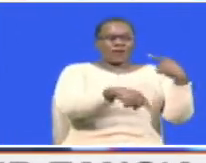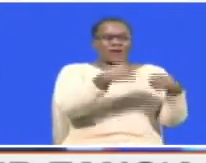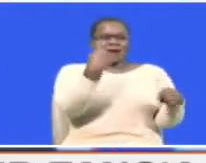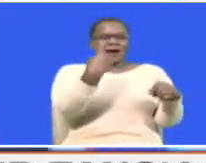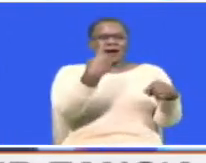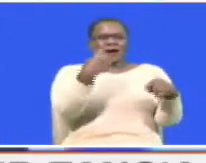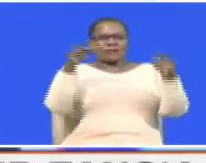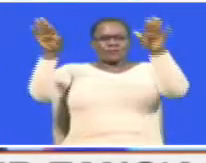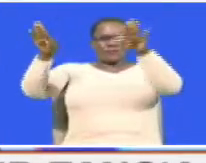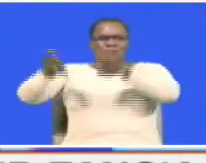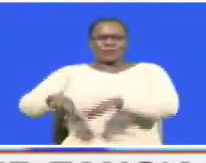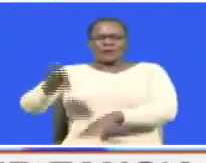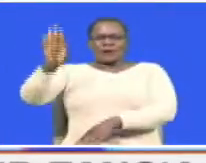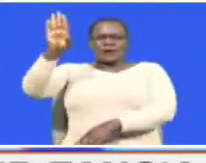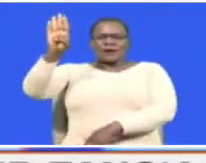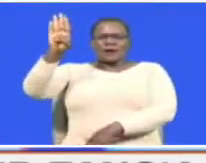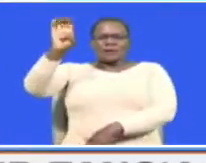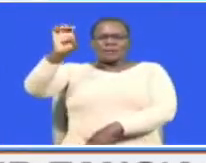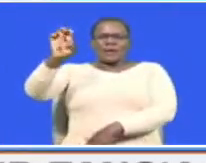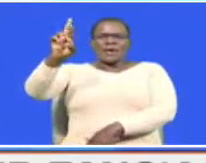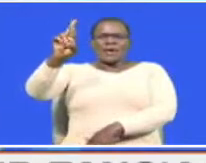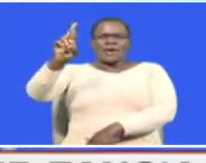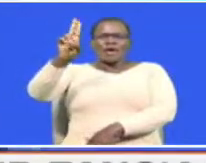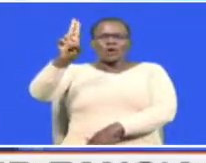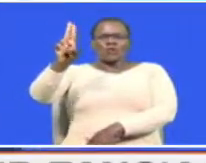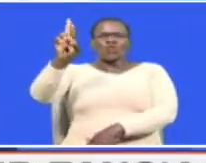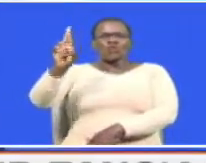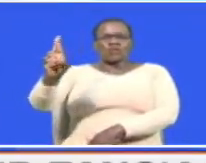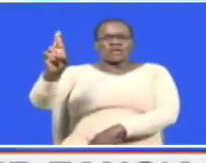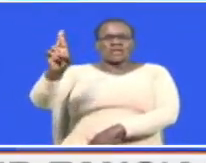is Berur FM.